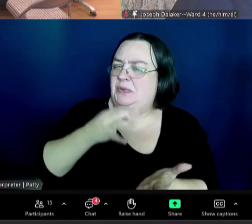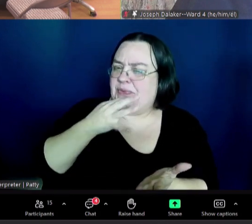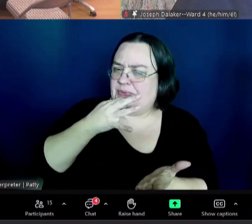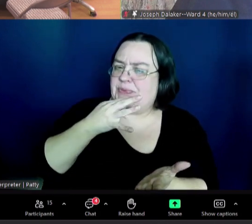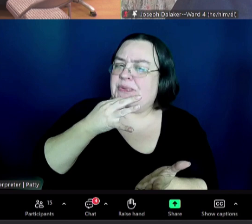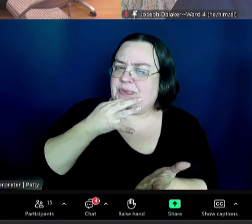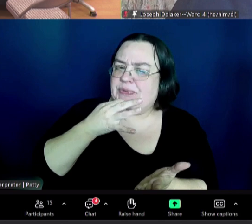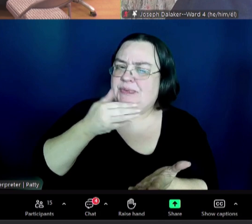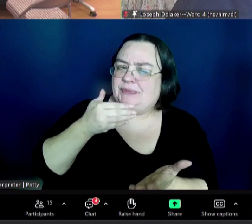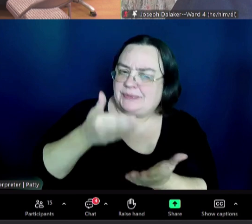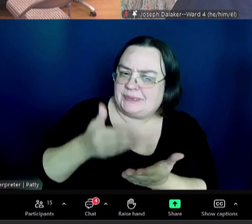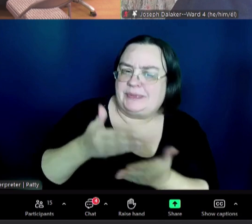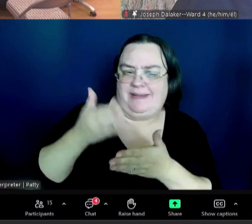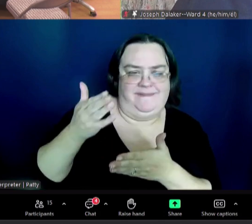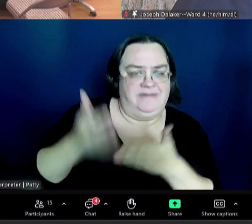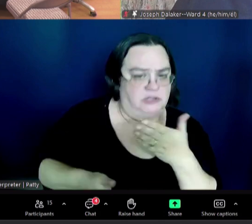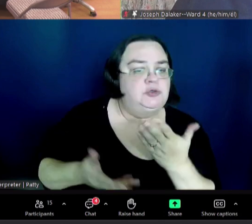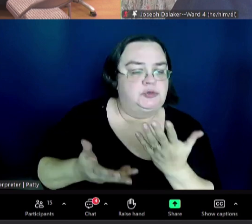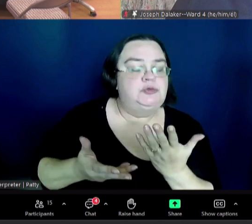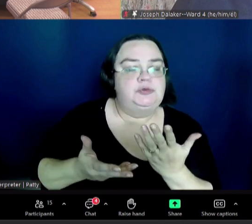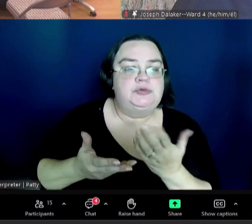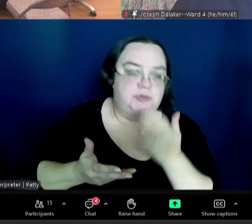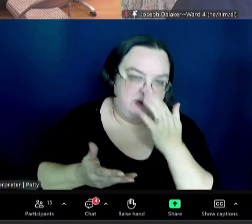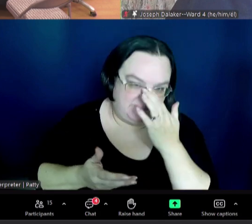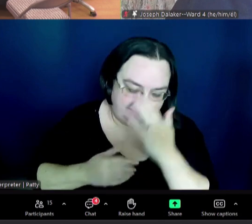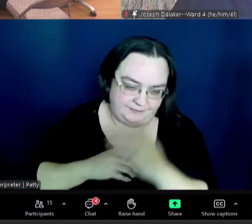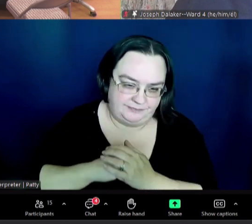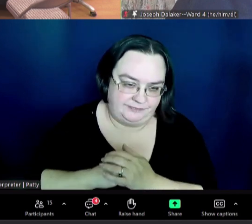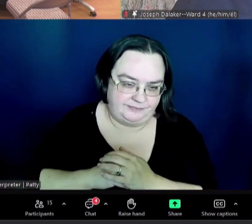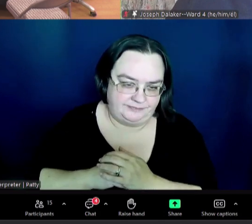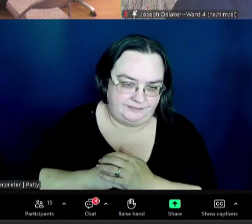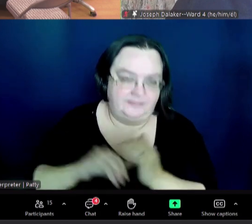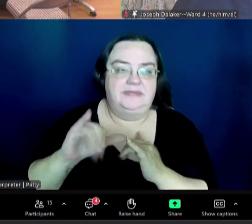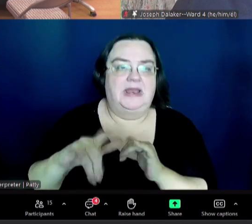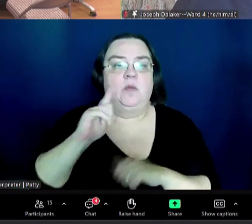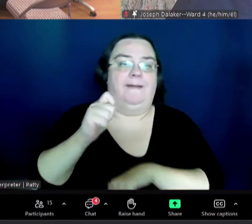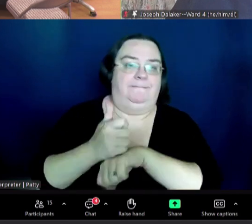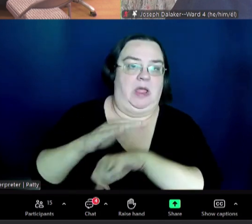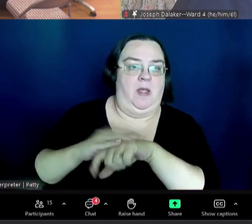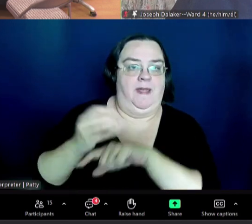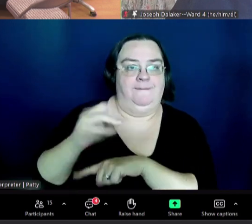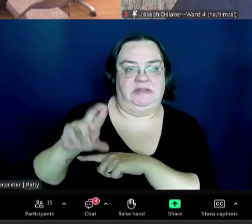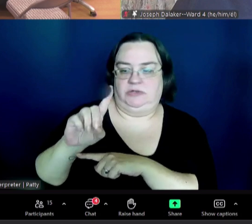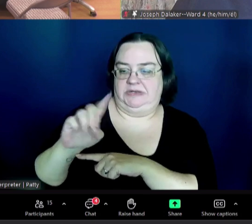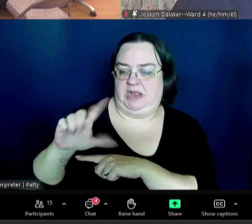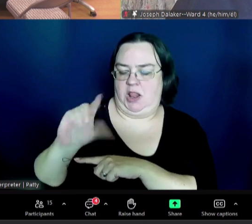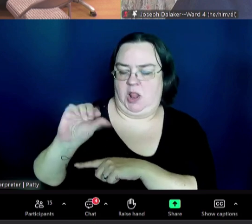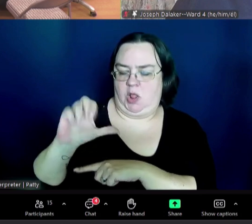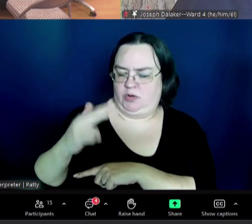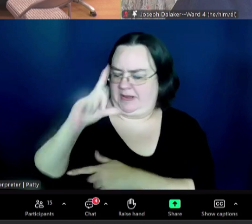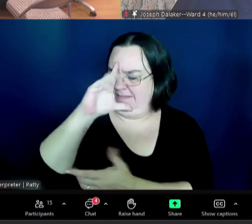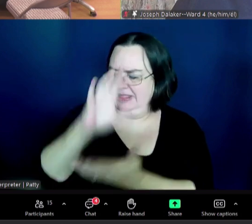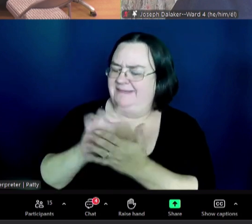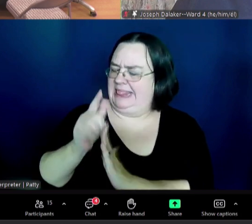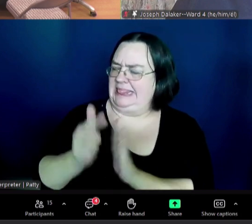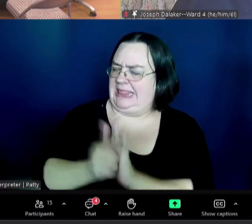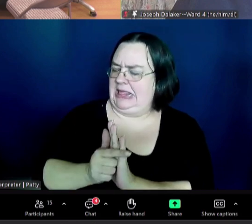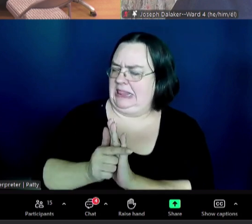completion. And so this one would be based on Mr. Deloach deeming it to be legally sufficient. I believe there's one more